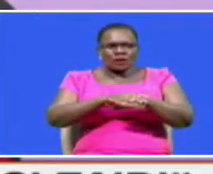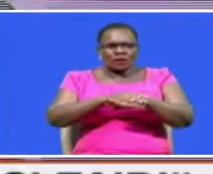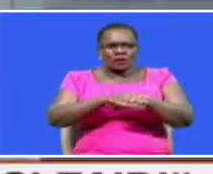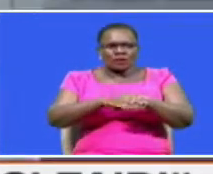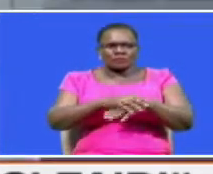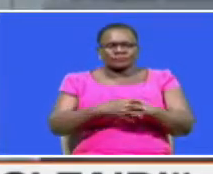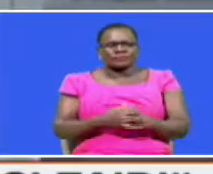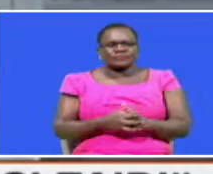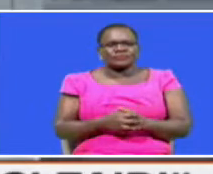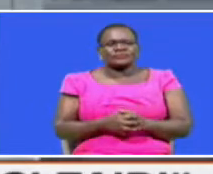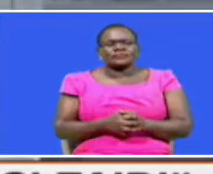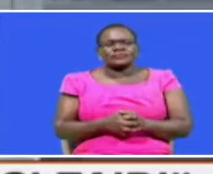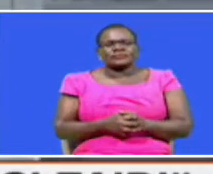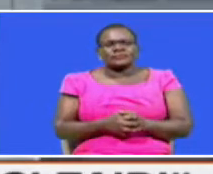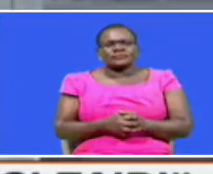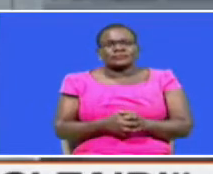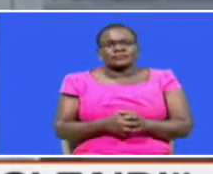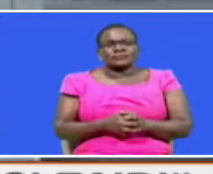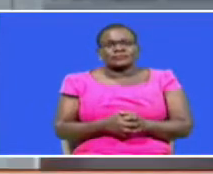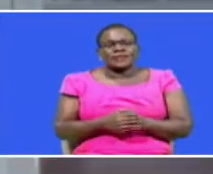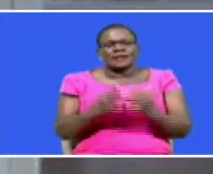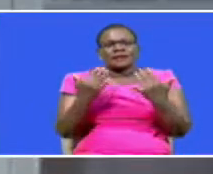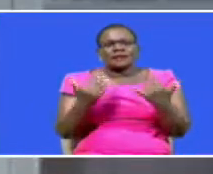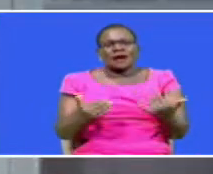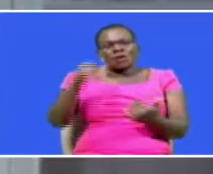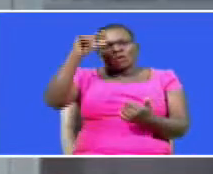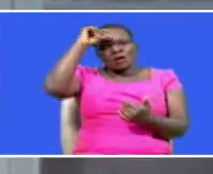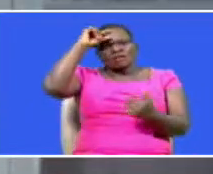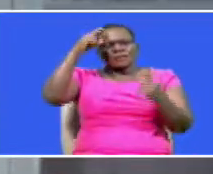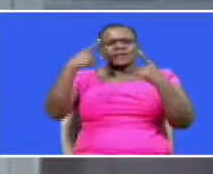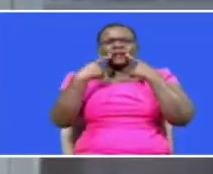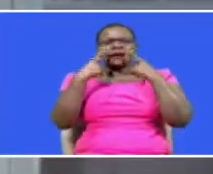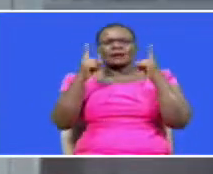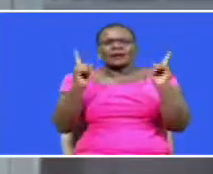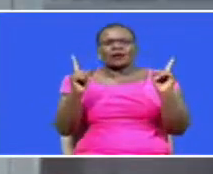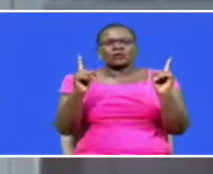Na hatimaye serikali imetangaza kuwa itajenga upya shule zote.